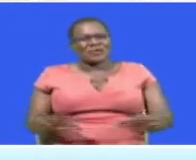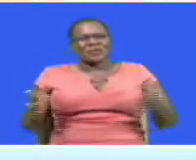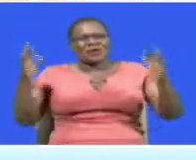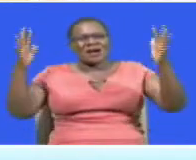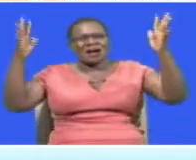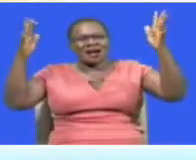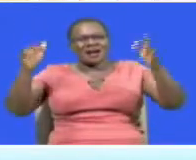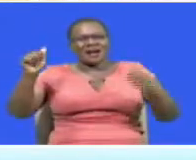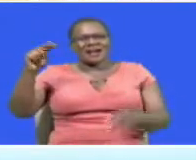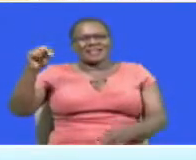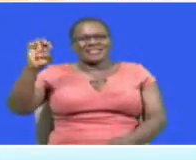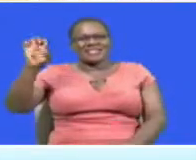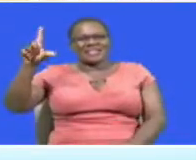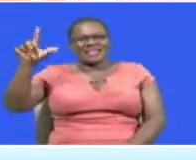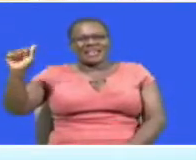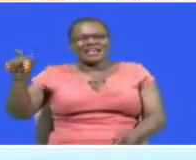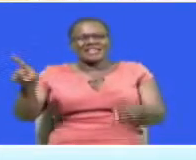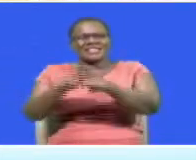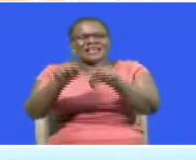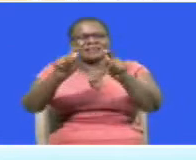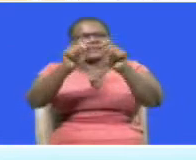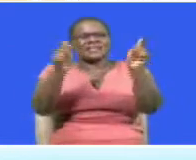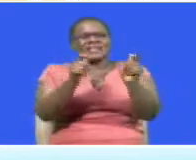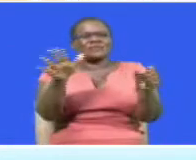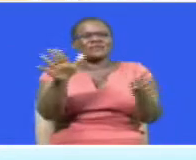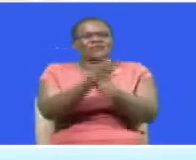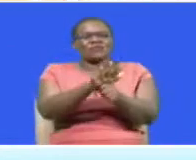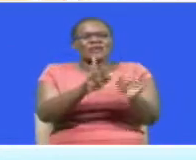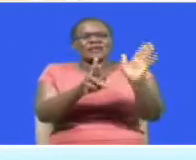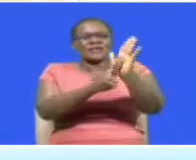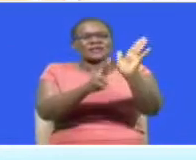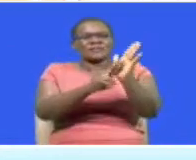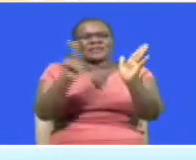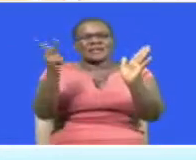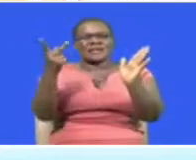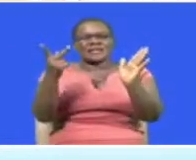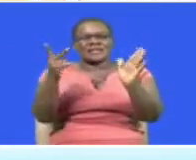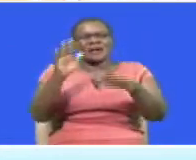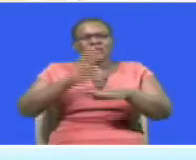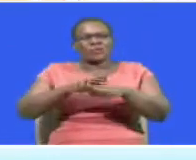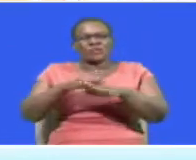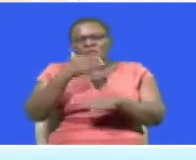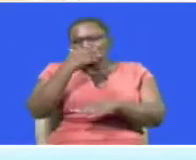Hongera Angela Okutoi pamoja na timu nzima ambayo inayowakilisha Kenya, na kila laheri kwenye mechi za